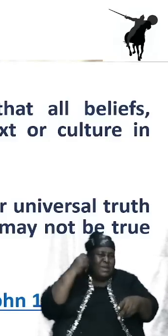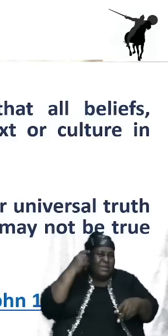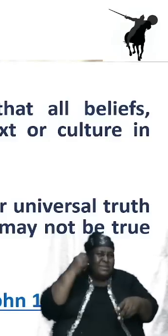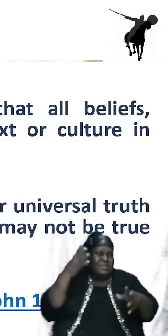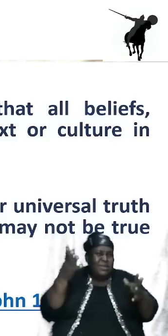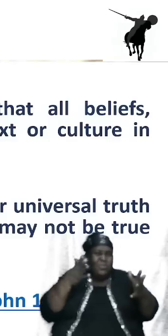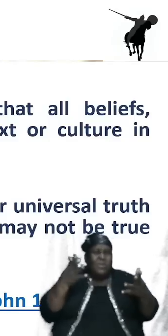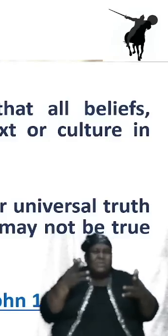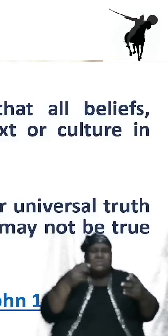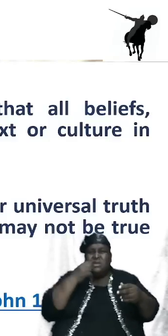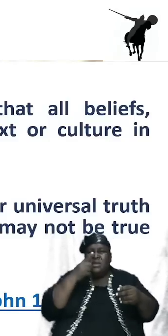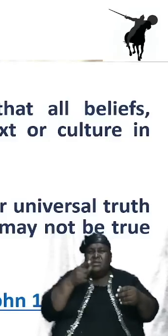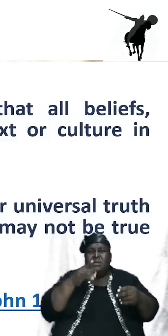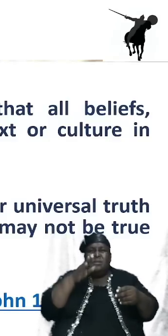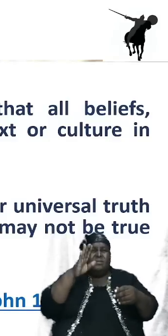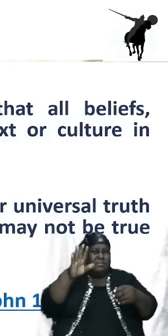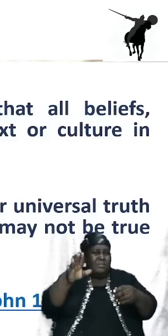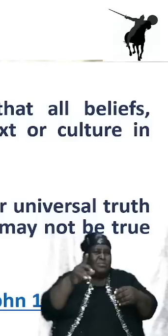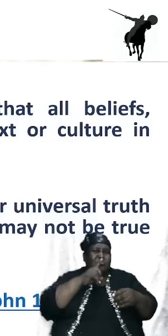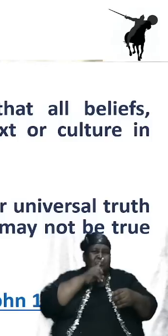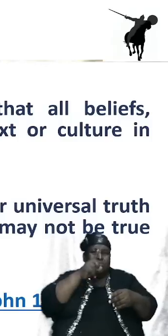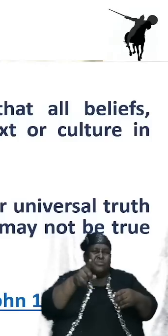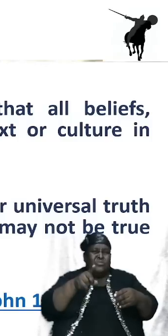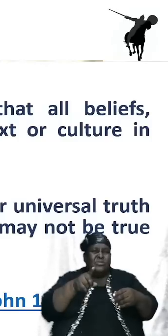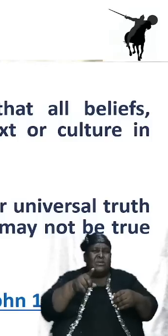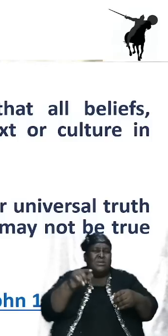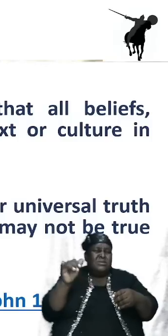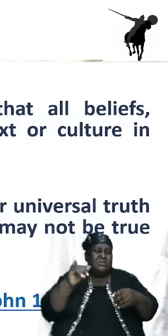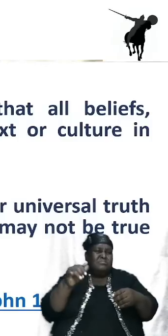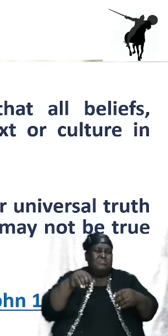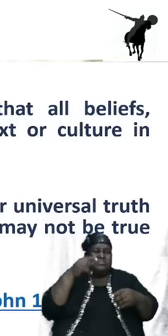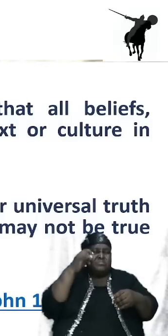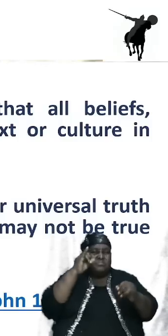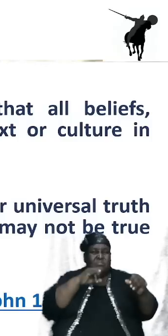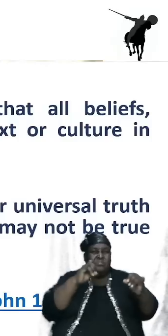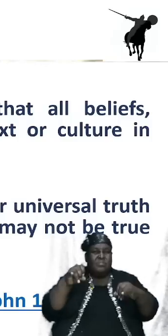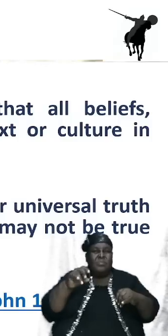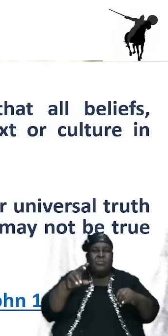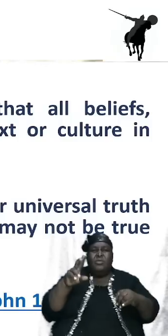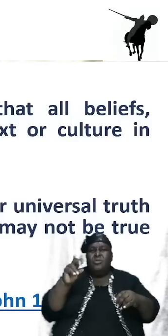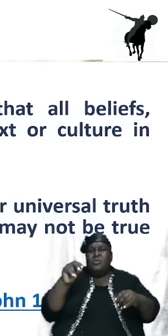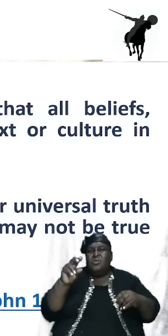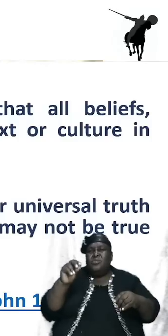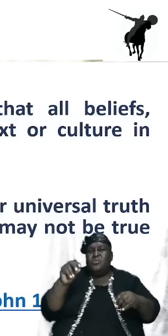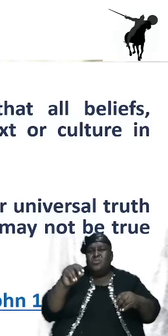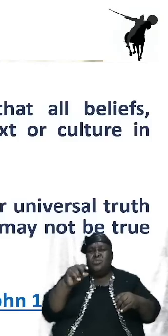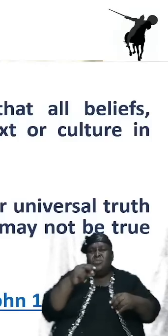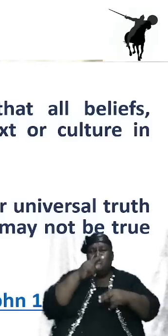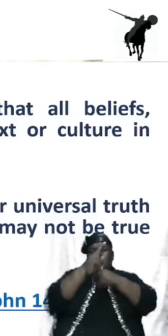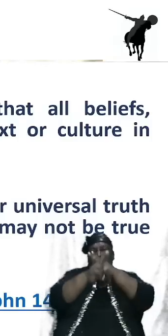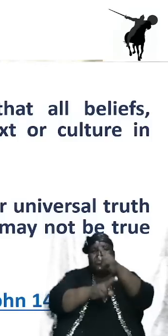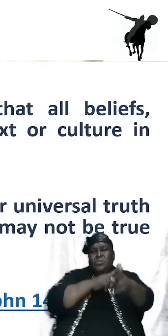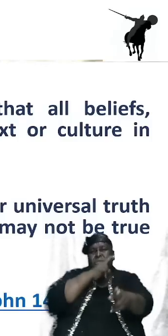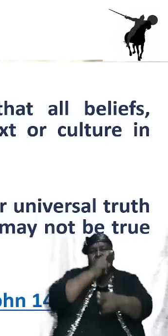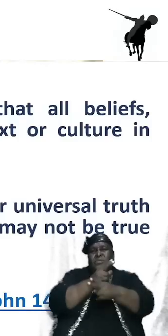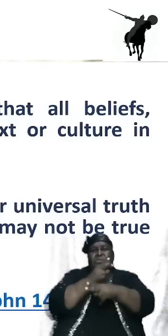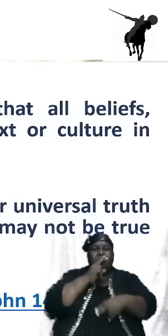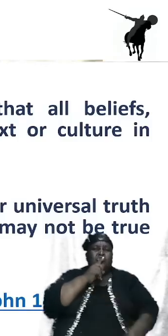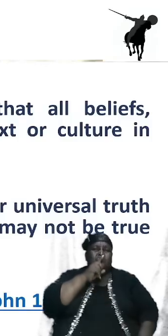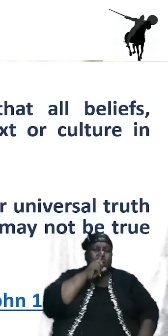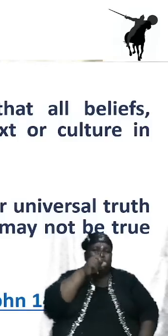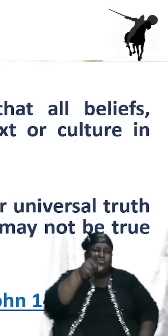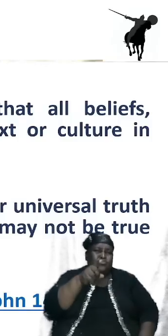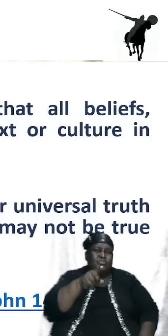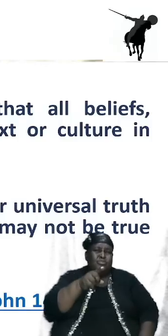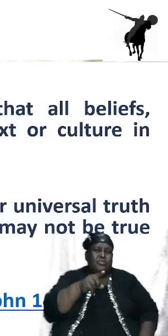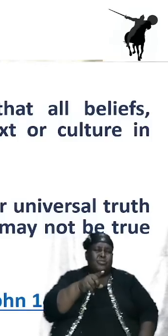is that their truth is relative to the individual." And they're arguing that there's no objective or universal truth. And that our